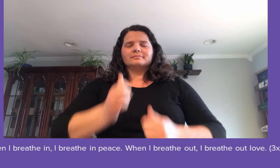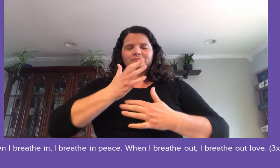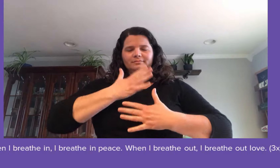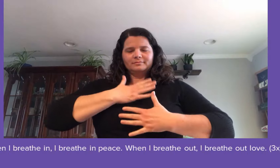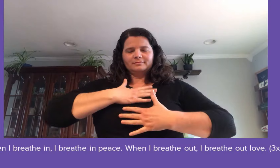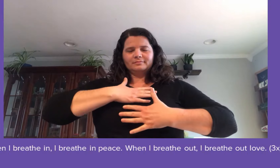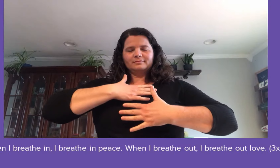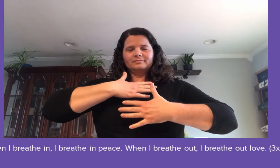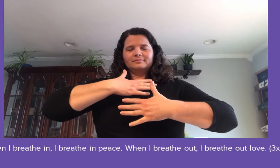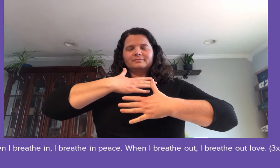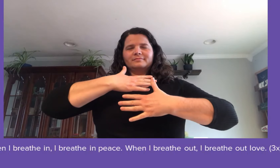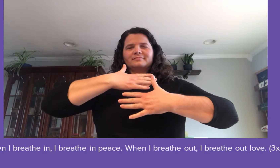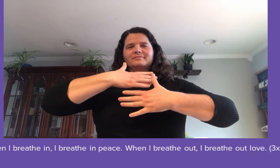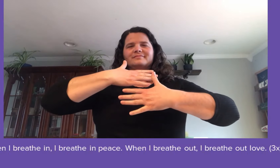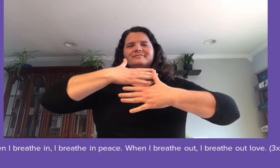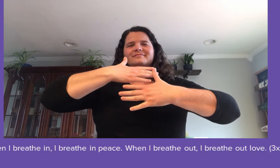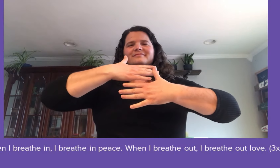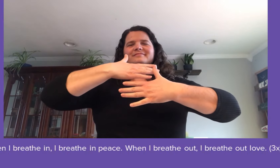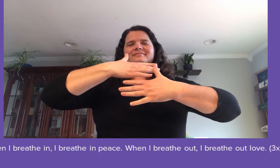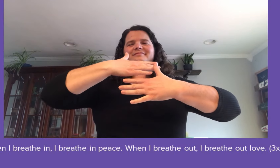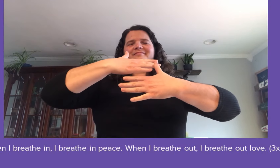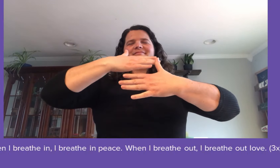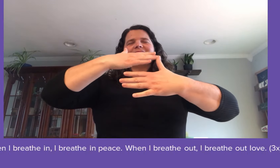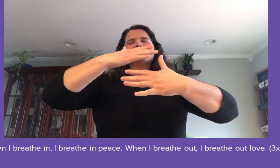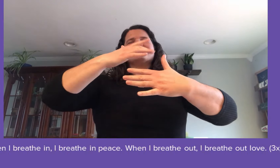When I breathe